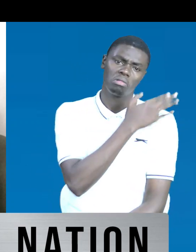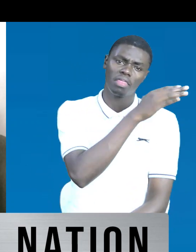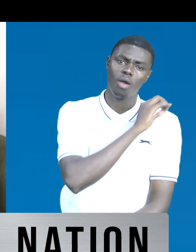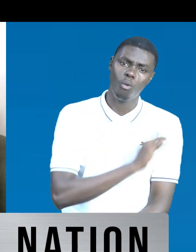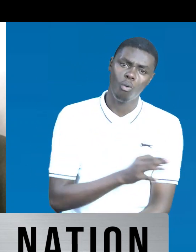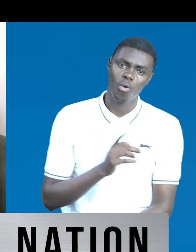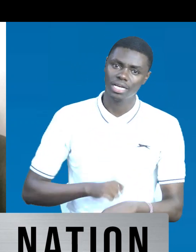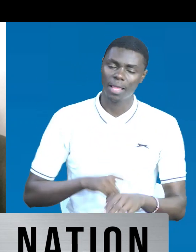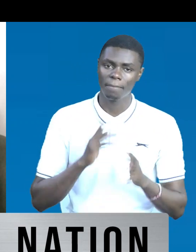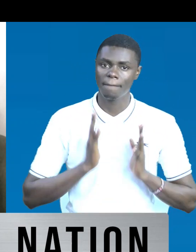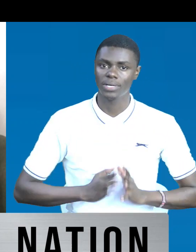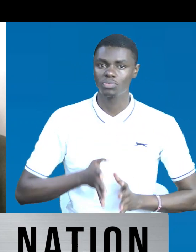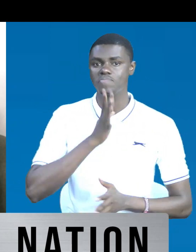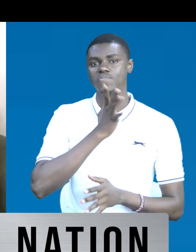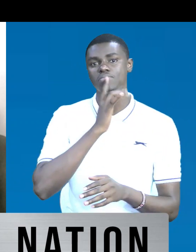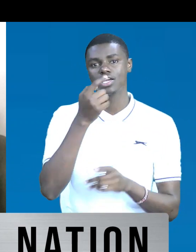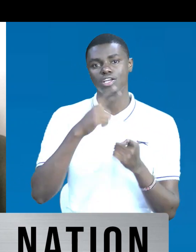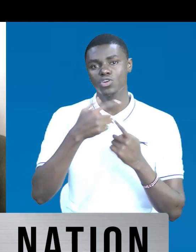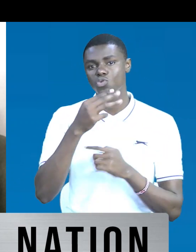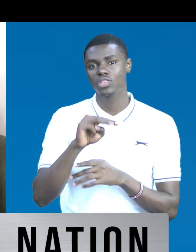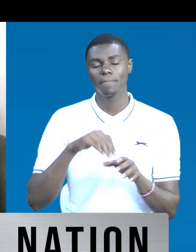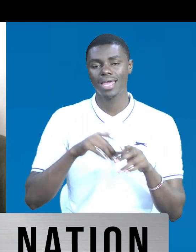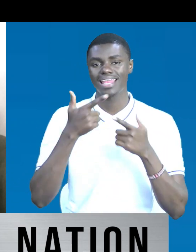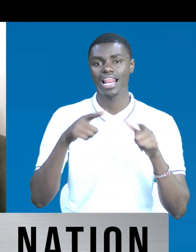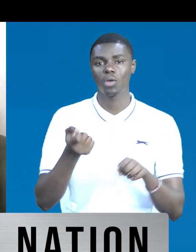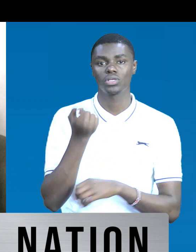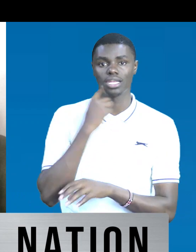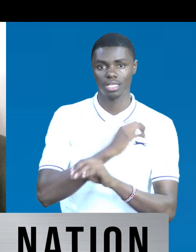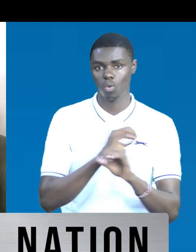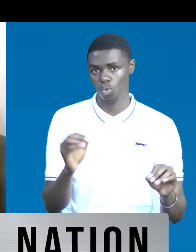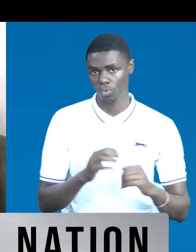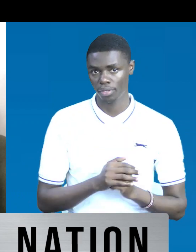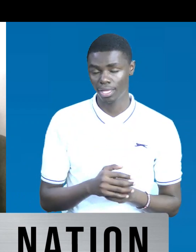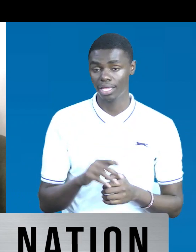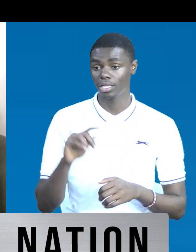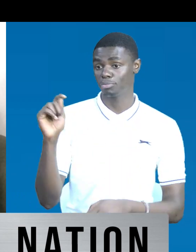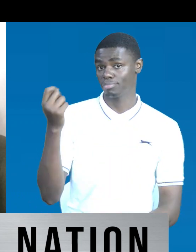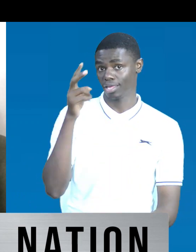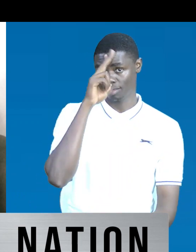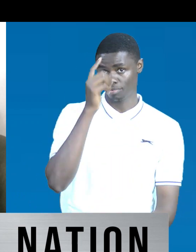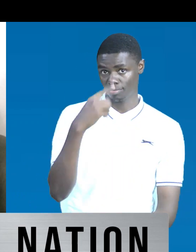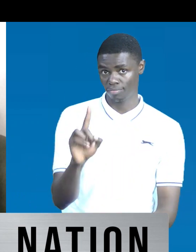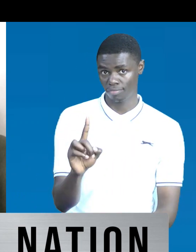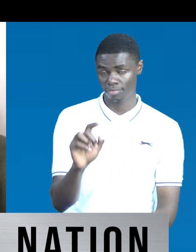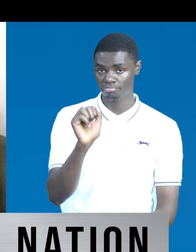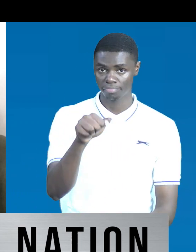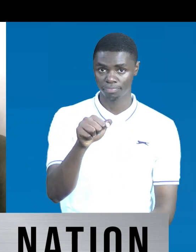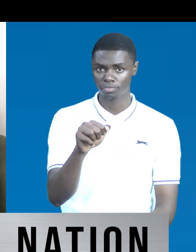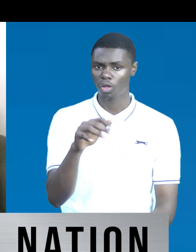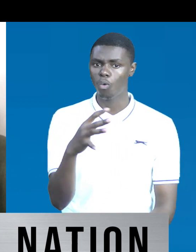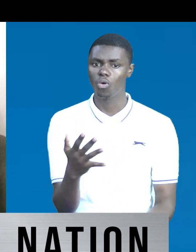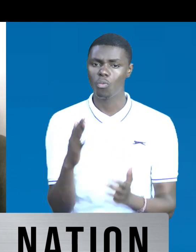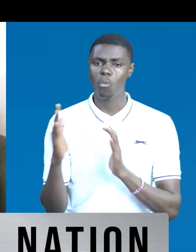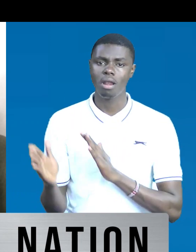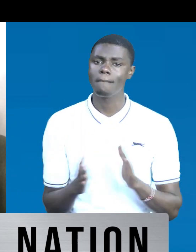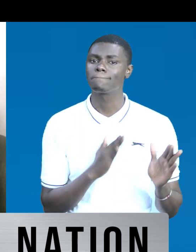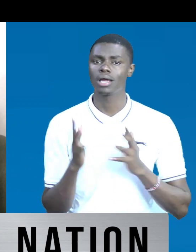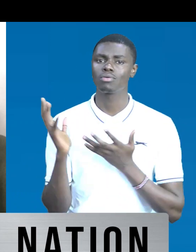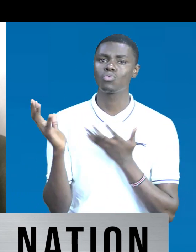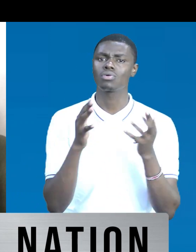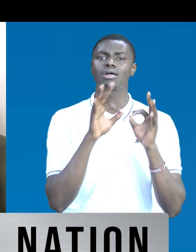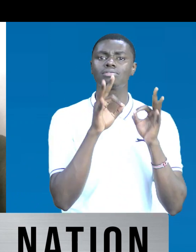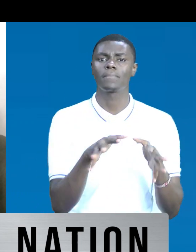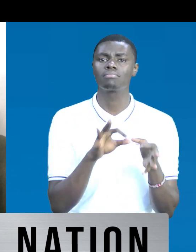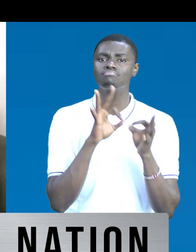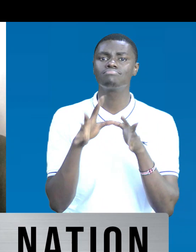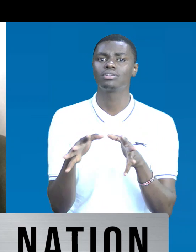where someone can speak to them, probably in a language that they understand. That is the Kenyan police. Yes. Or are they planning to carry